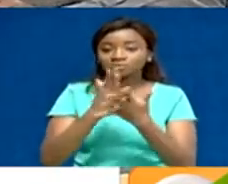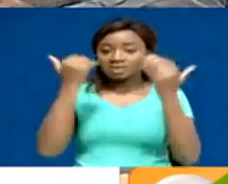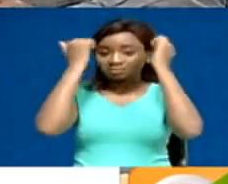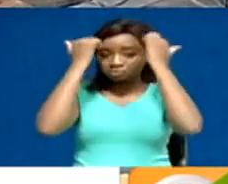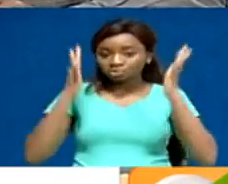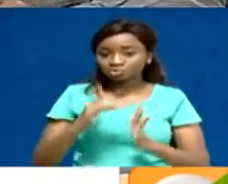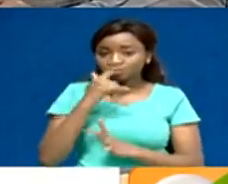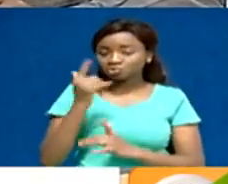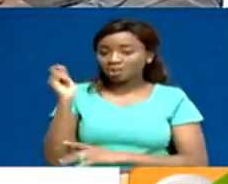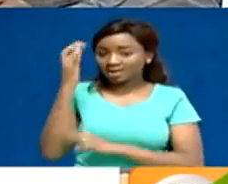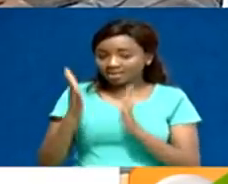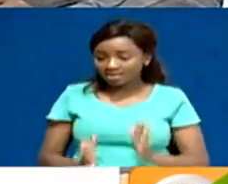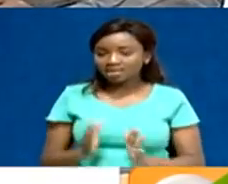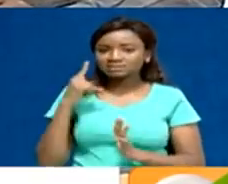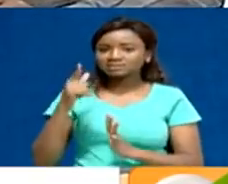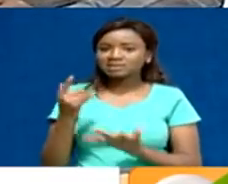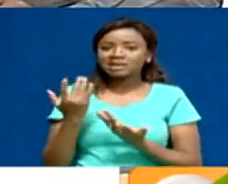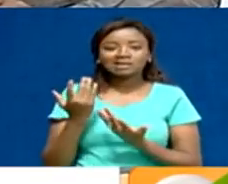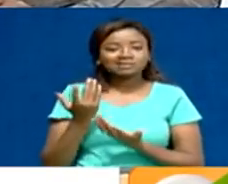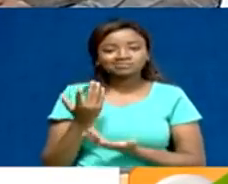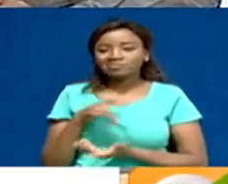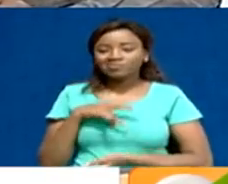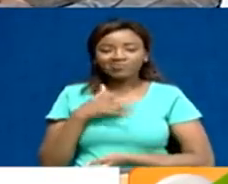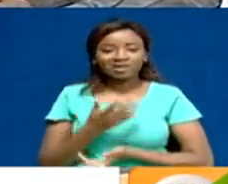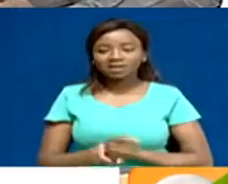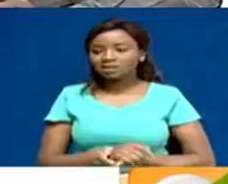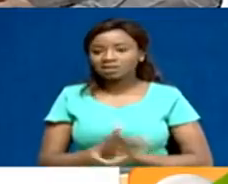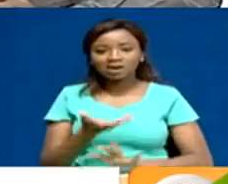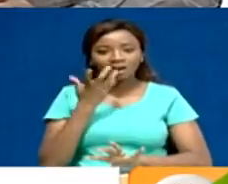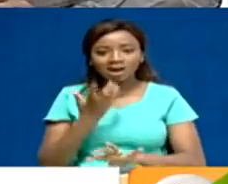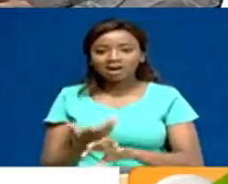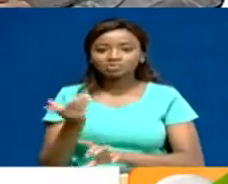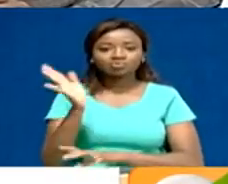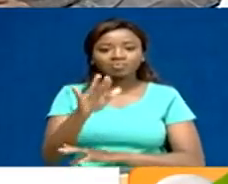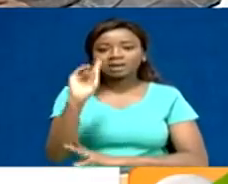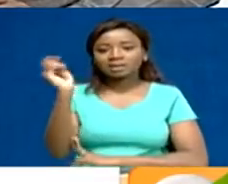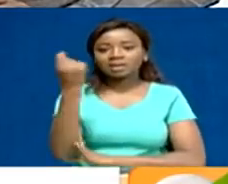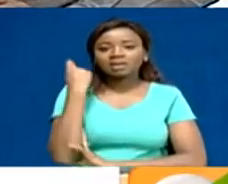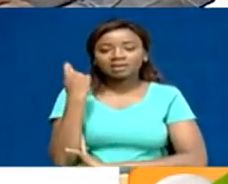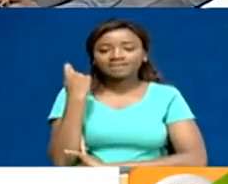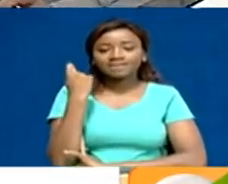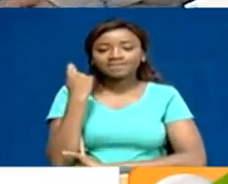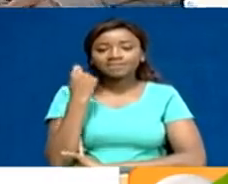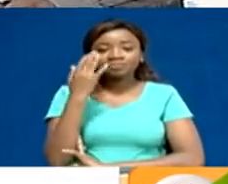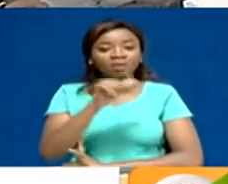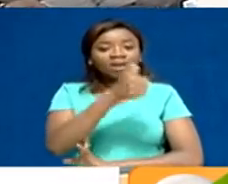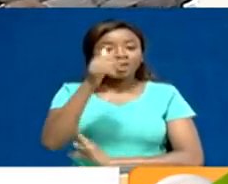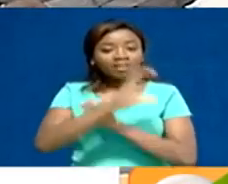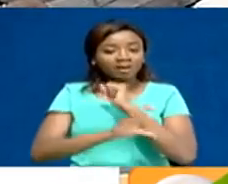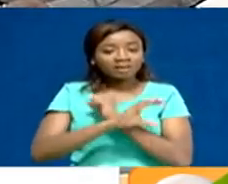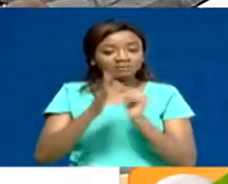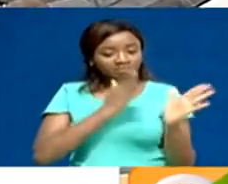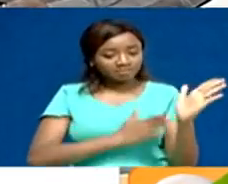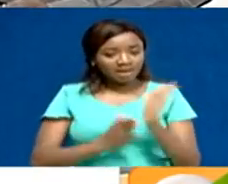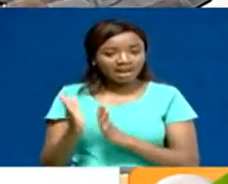who barely made it out, the journey back home is proving more difficult than anticipated as other countries plan